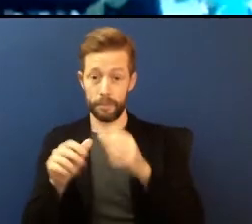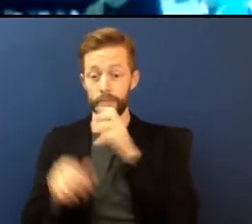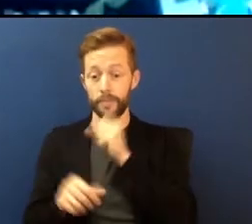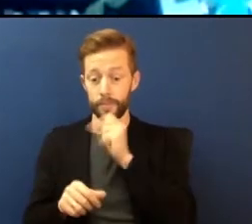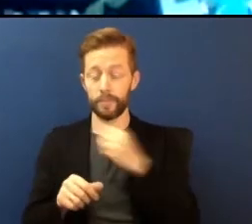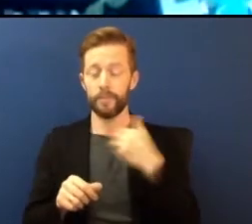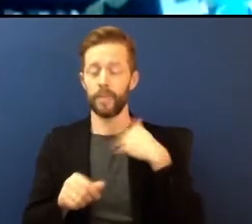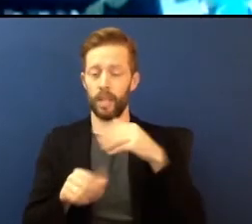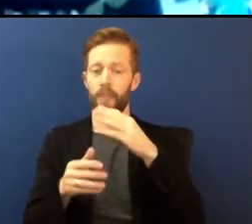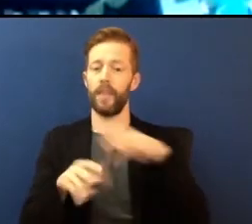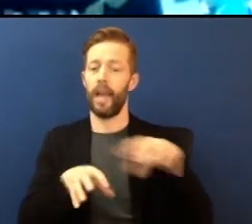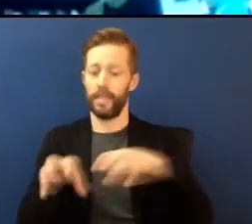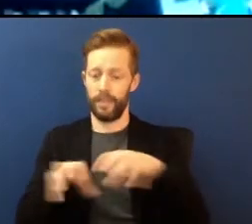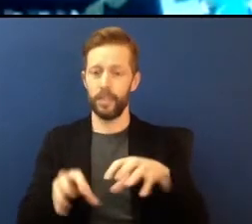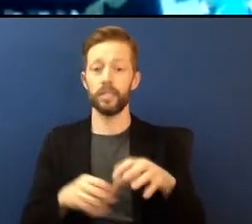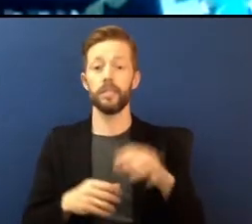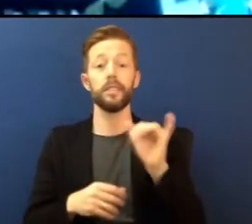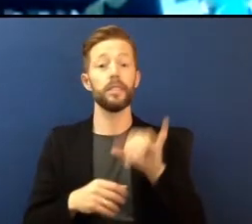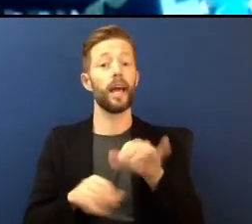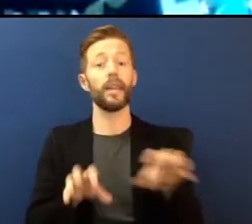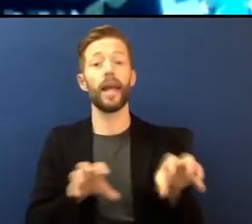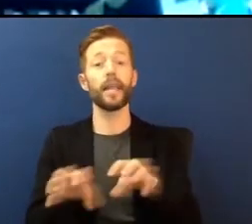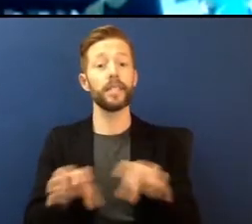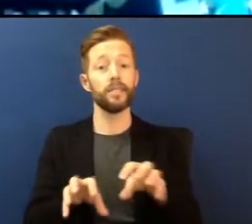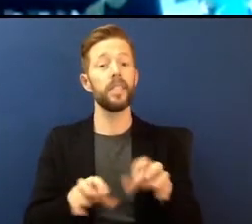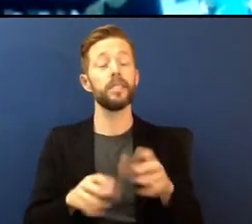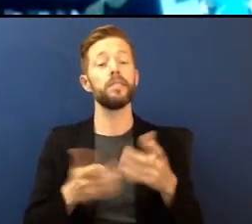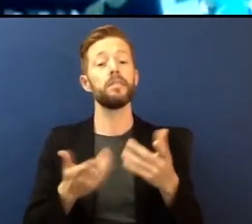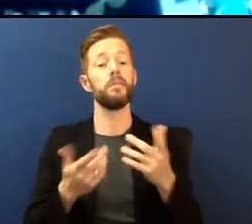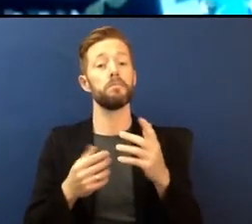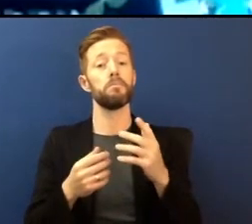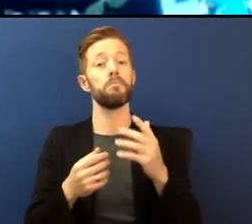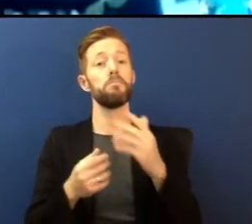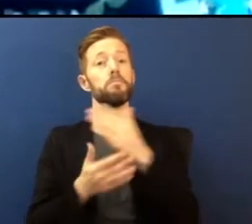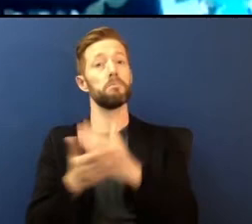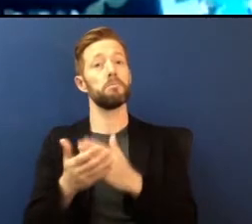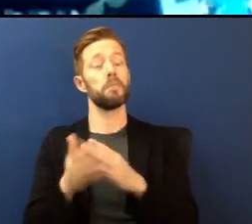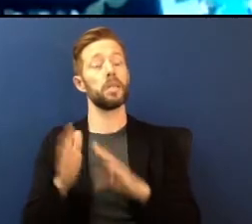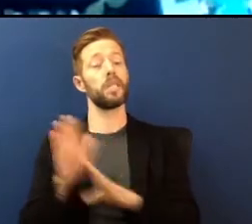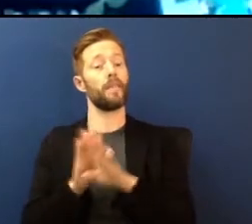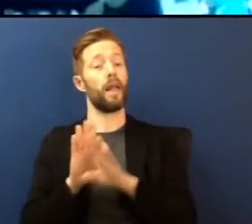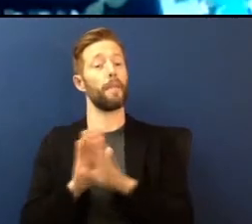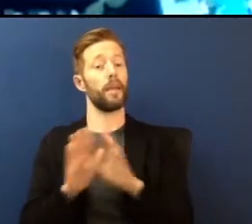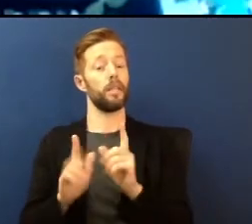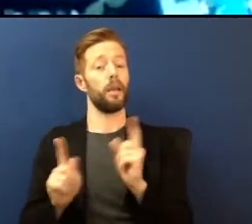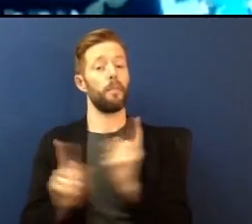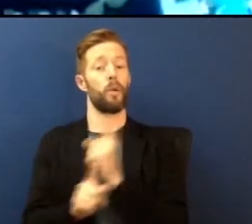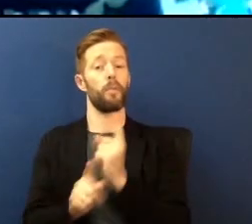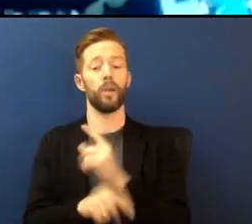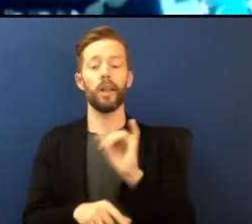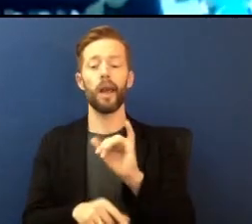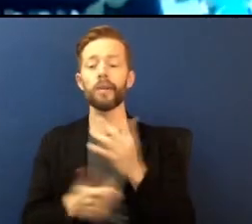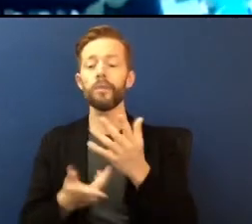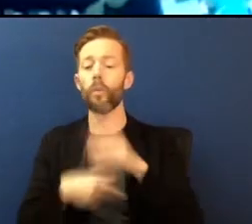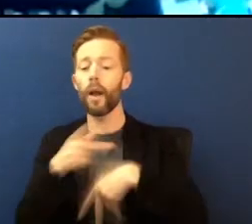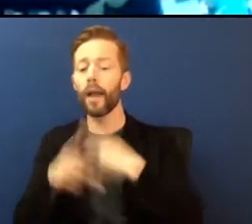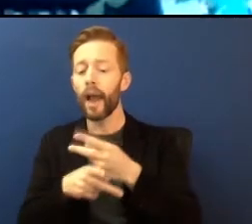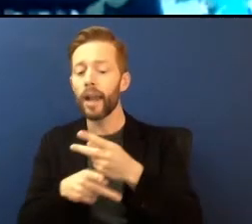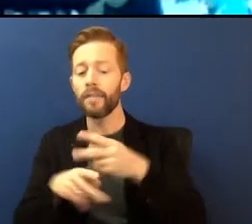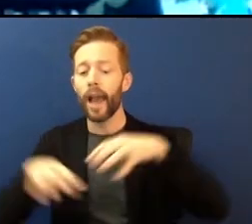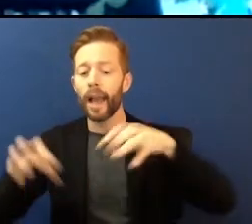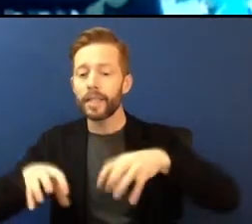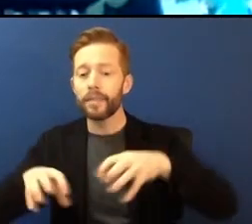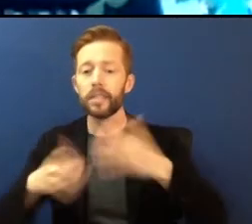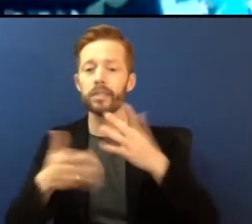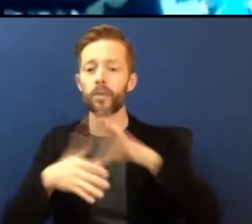particular age, they have activities that are to some extent developmentally appropriate, because they think about, like, what are the kinds